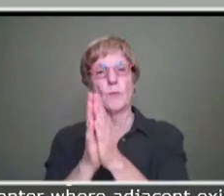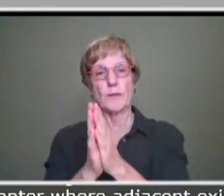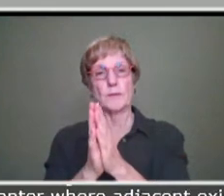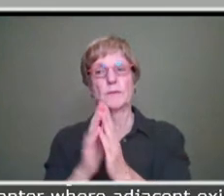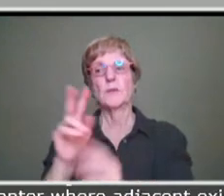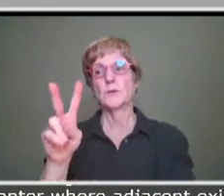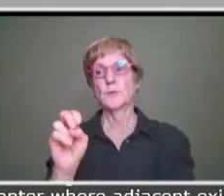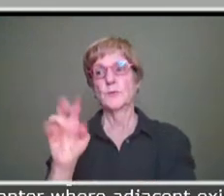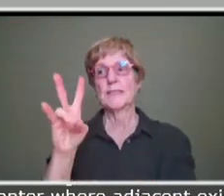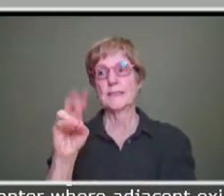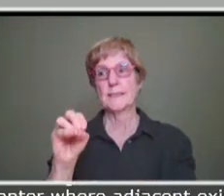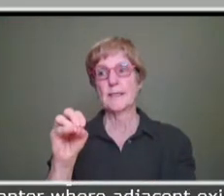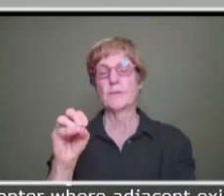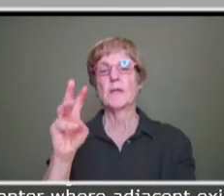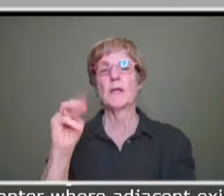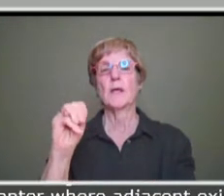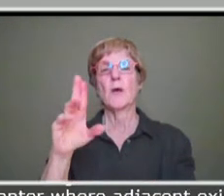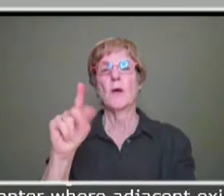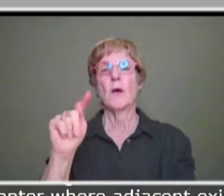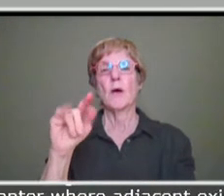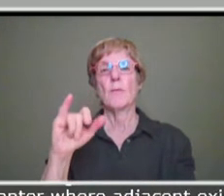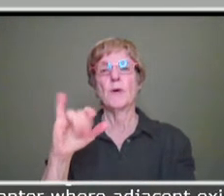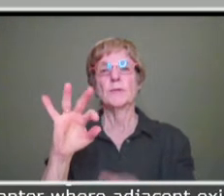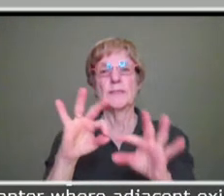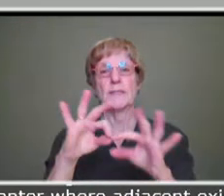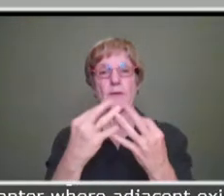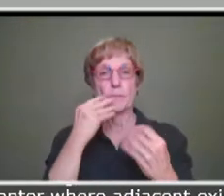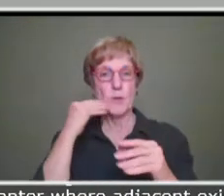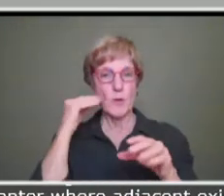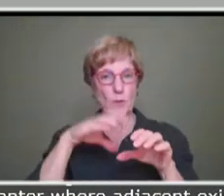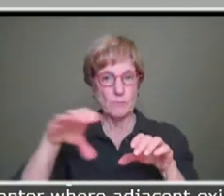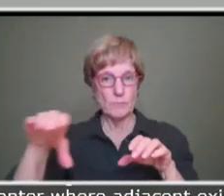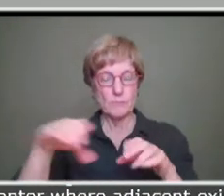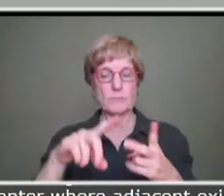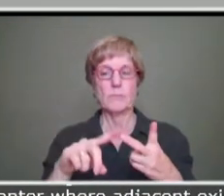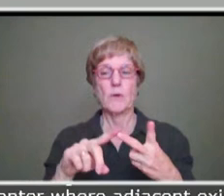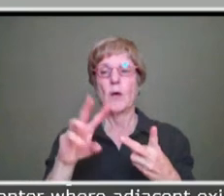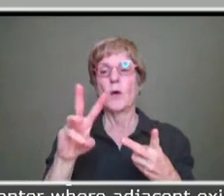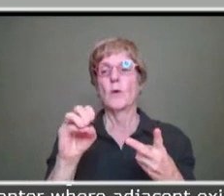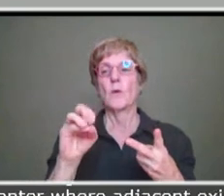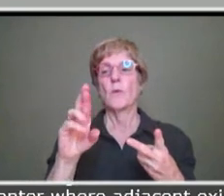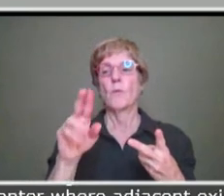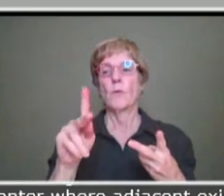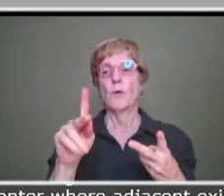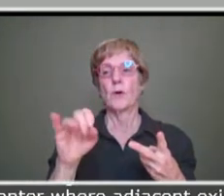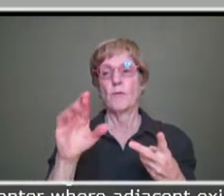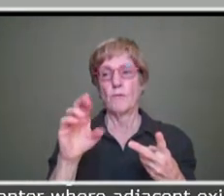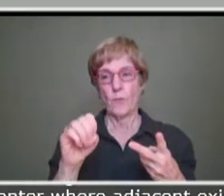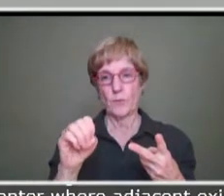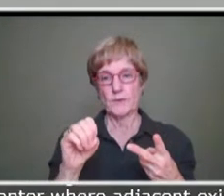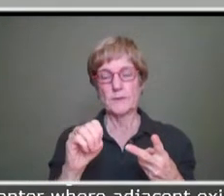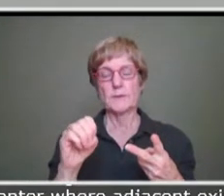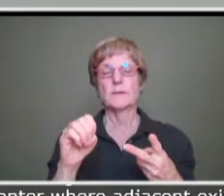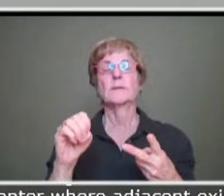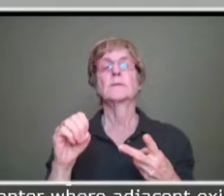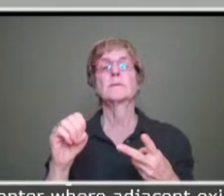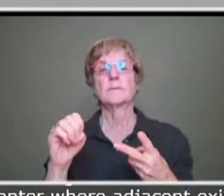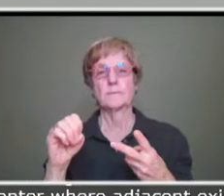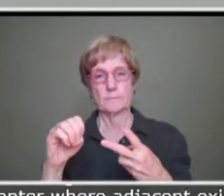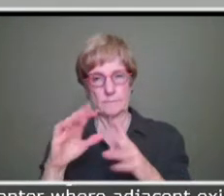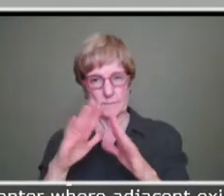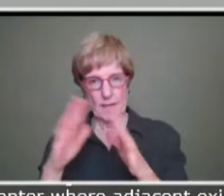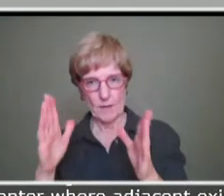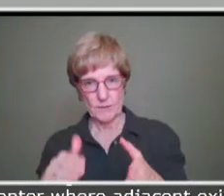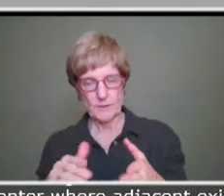270 multi-family residential dwellings and provide Workforce housing program to reserve six percent of the units for a minimum of 15 years which would